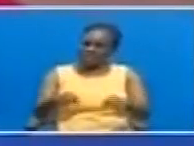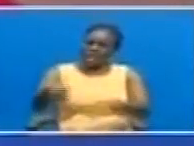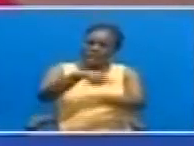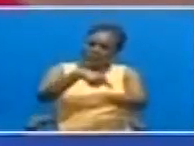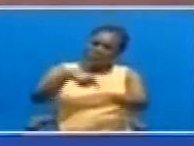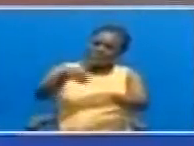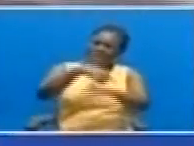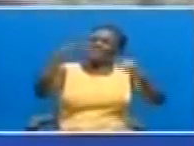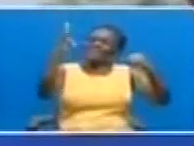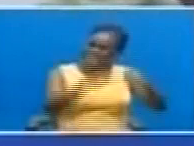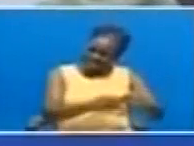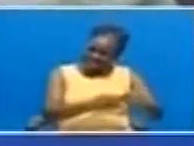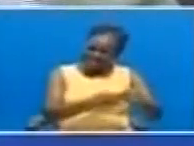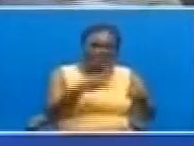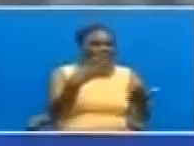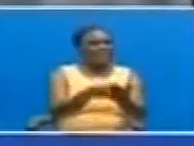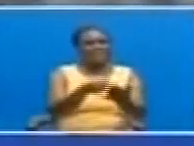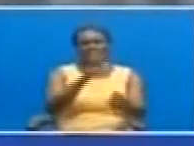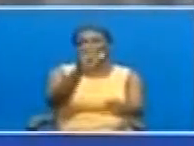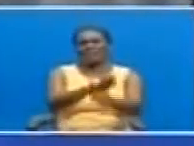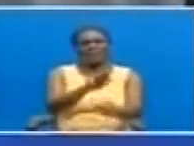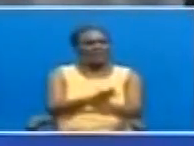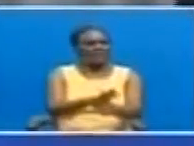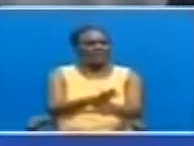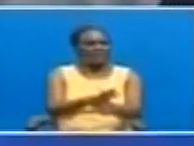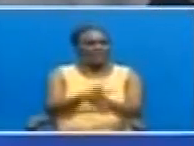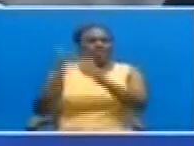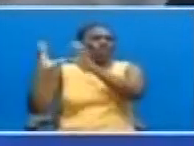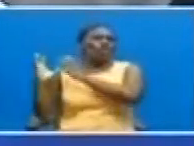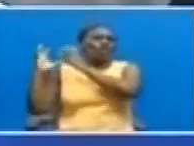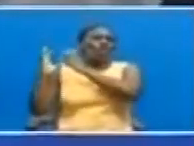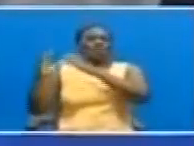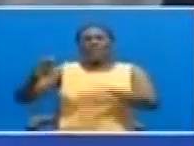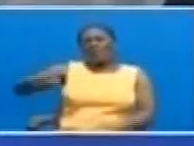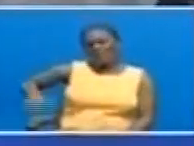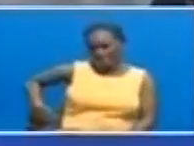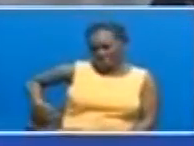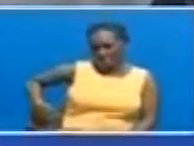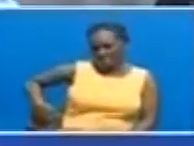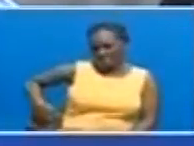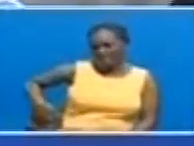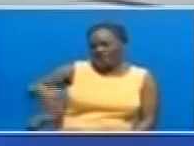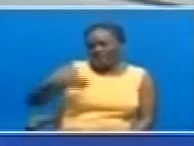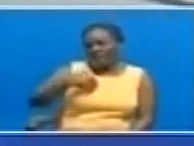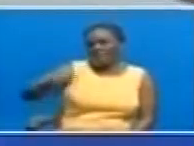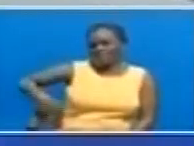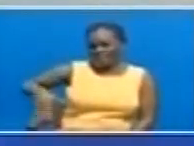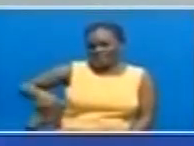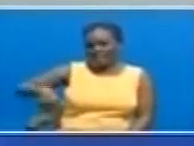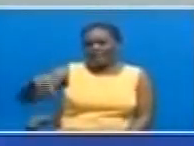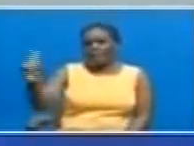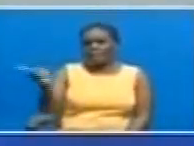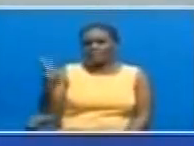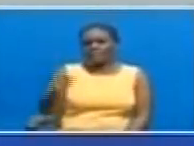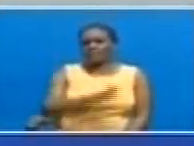8, hiyo ni pesa mingi sana kwe, kusema kweli. Si muziko ya wenyewe itachelewa, alafu utakuwa na delay. President